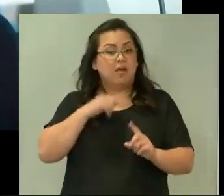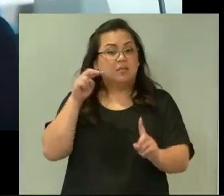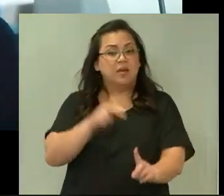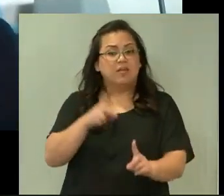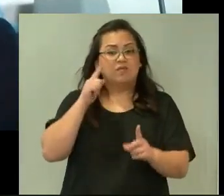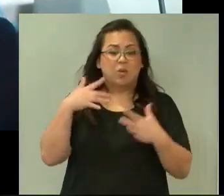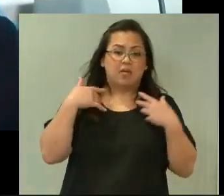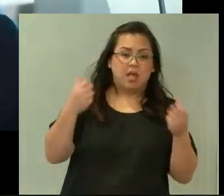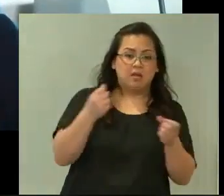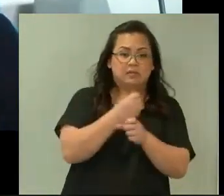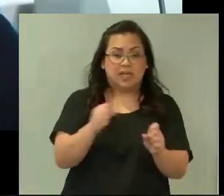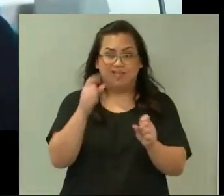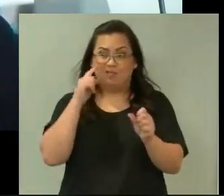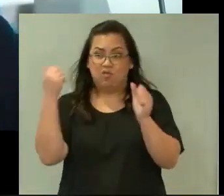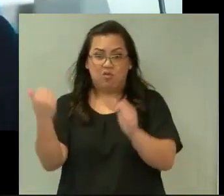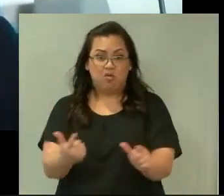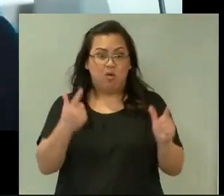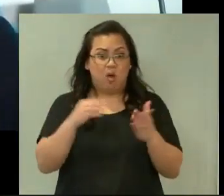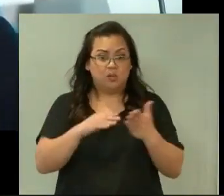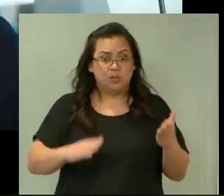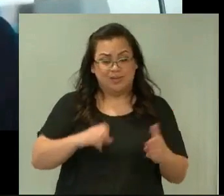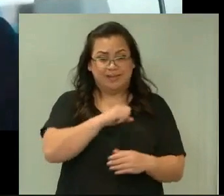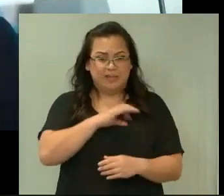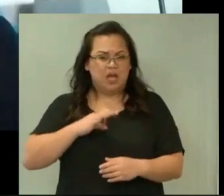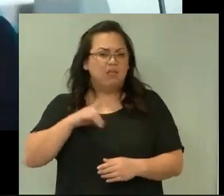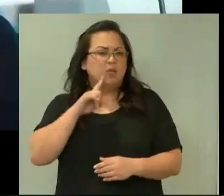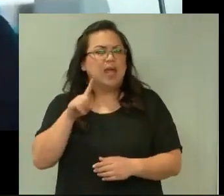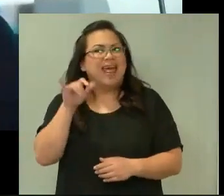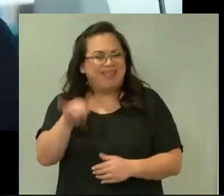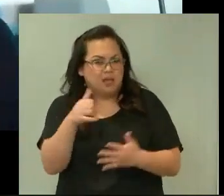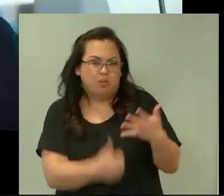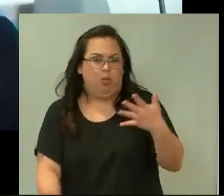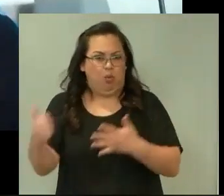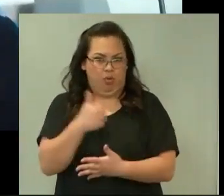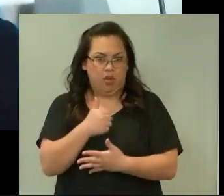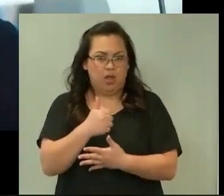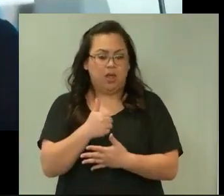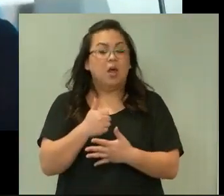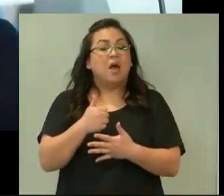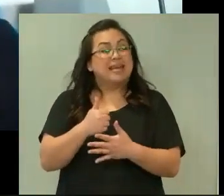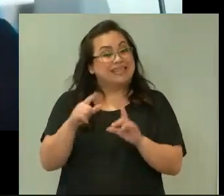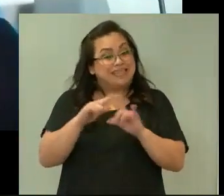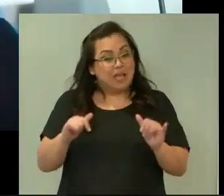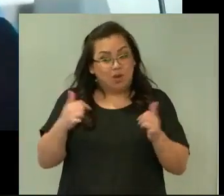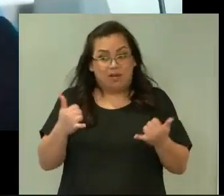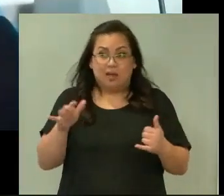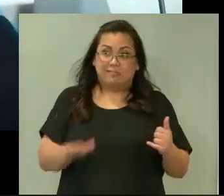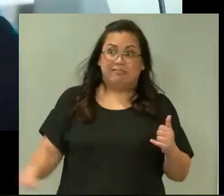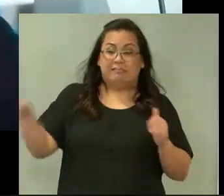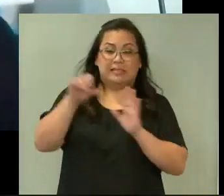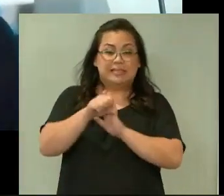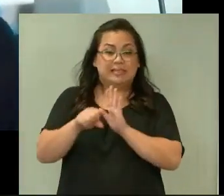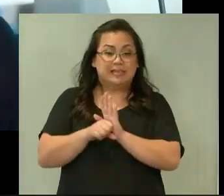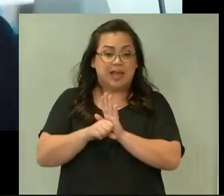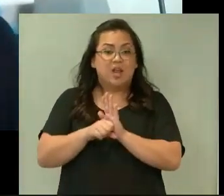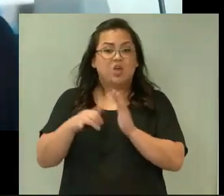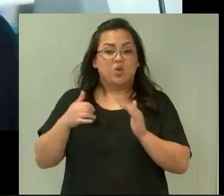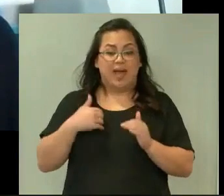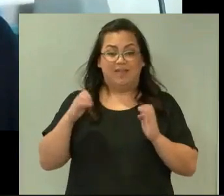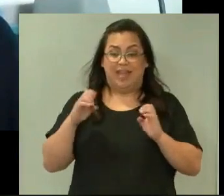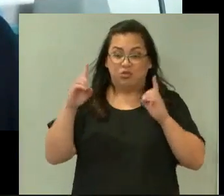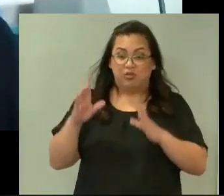of all of our students and staff are, of course, a priority. But right now, across the state, you have